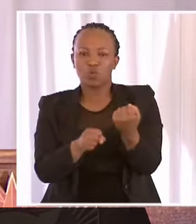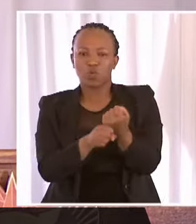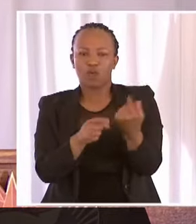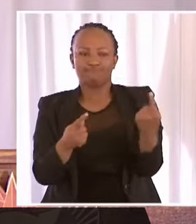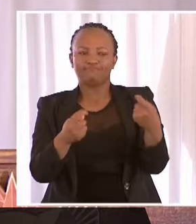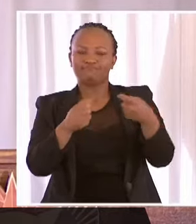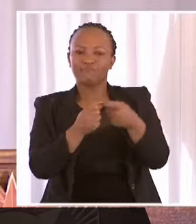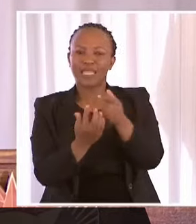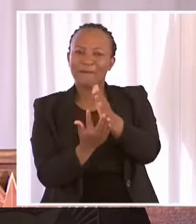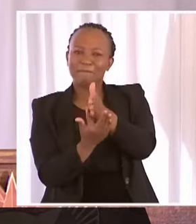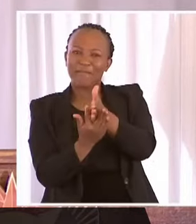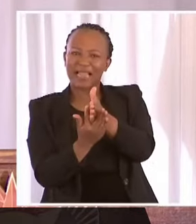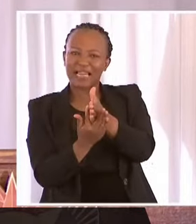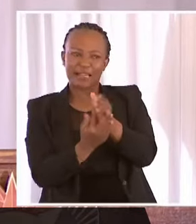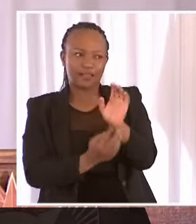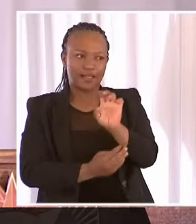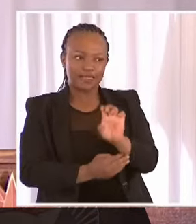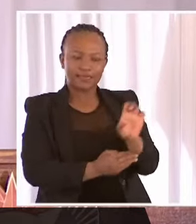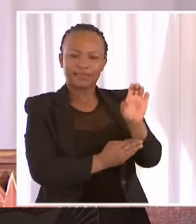Middle East.